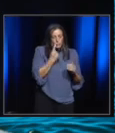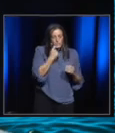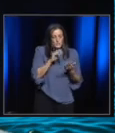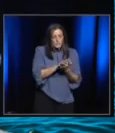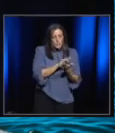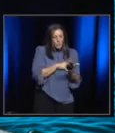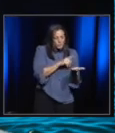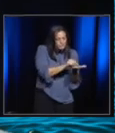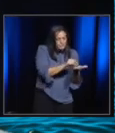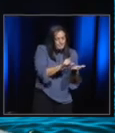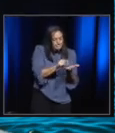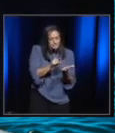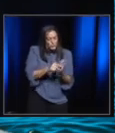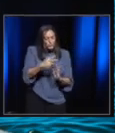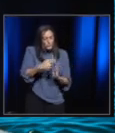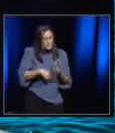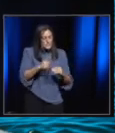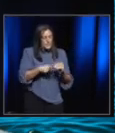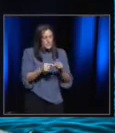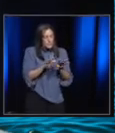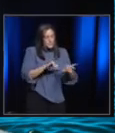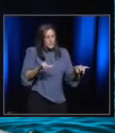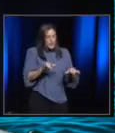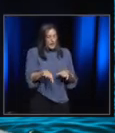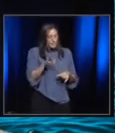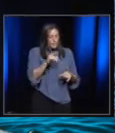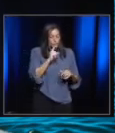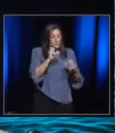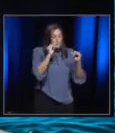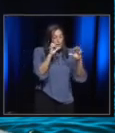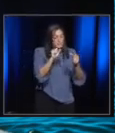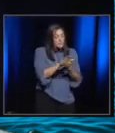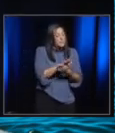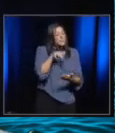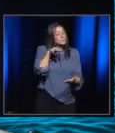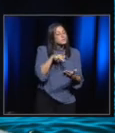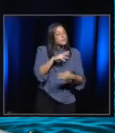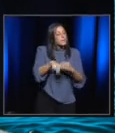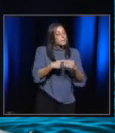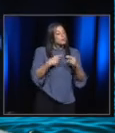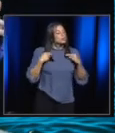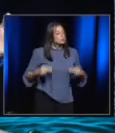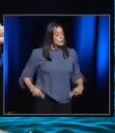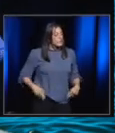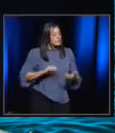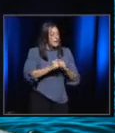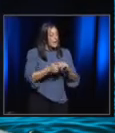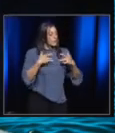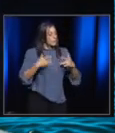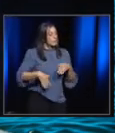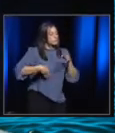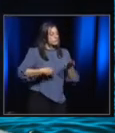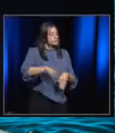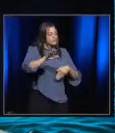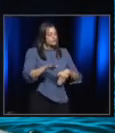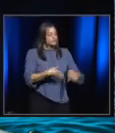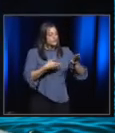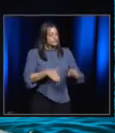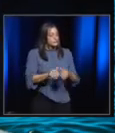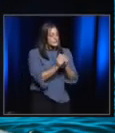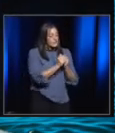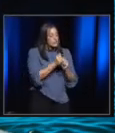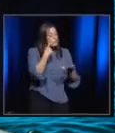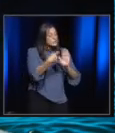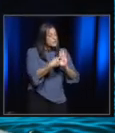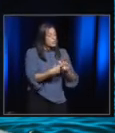synchrony, we found this incredible paper by Noe et al. They were studying human synchrony and comparing the context where one person